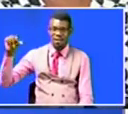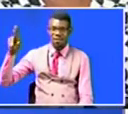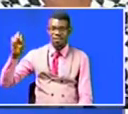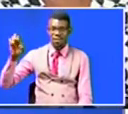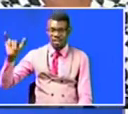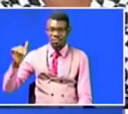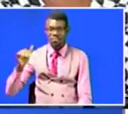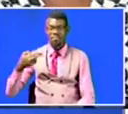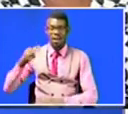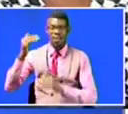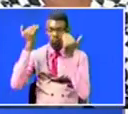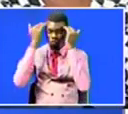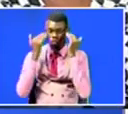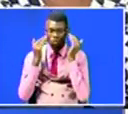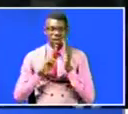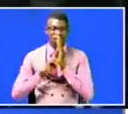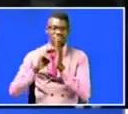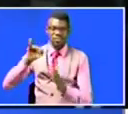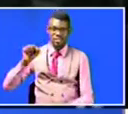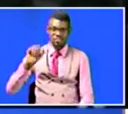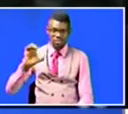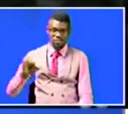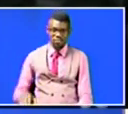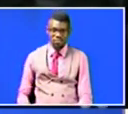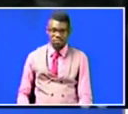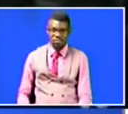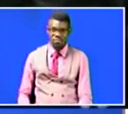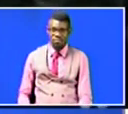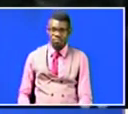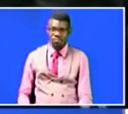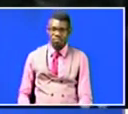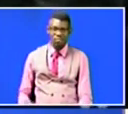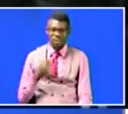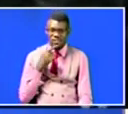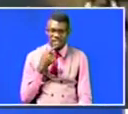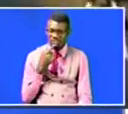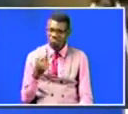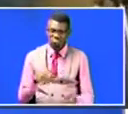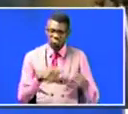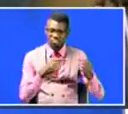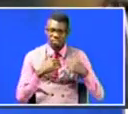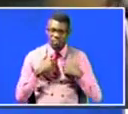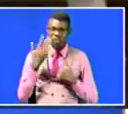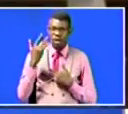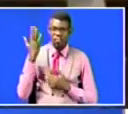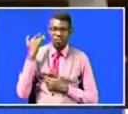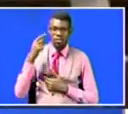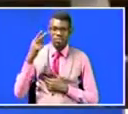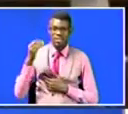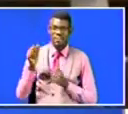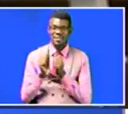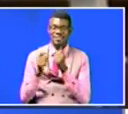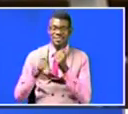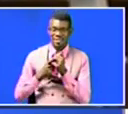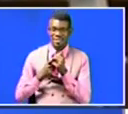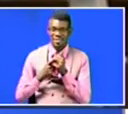Court representative to the JSC. Judge, are you saying that... A grudge Ojwang retraced to his 2016 interview when he